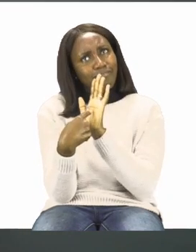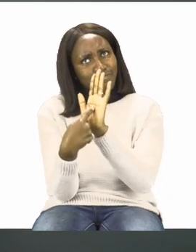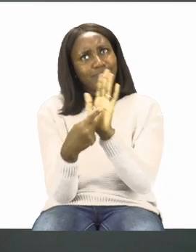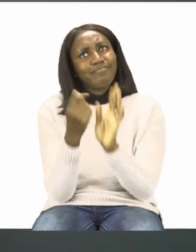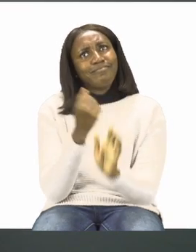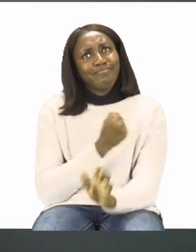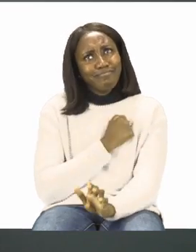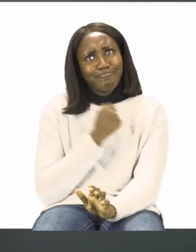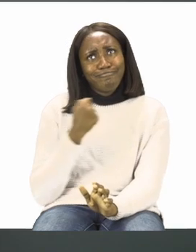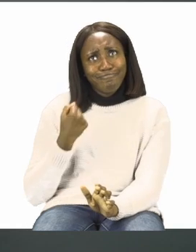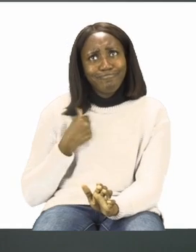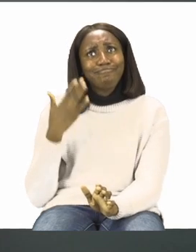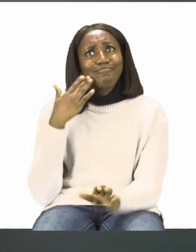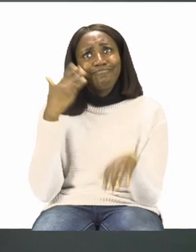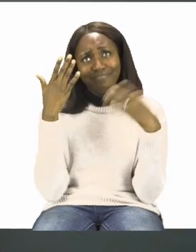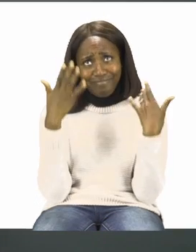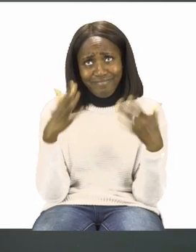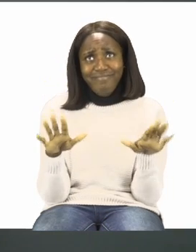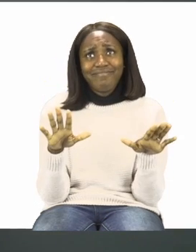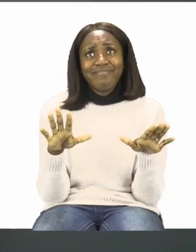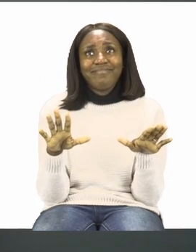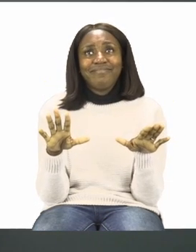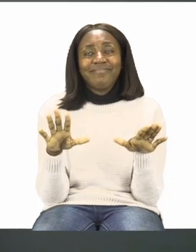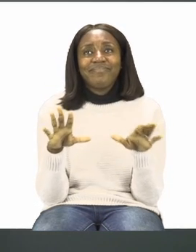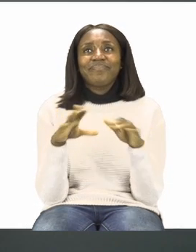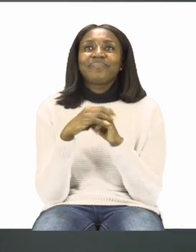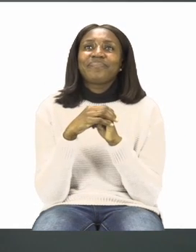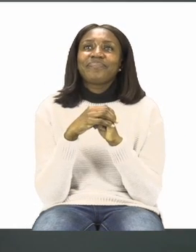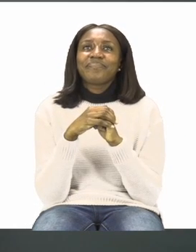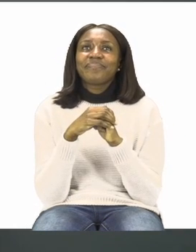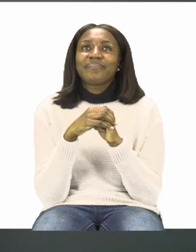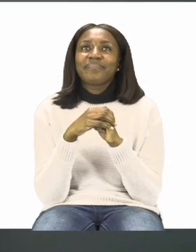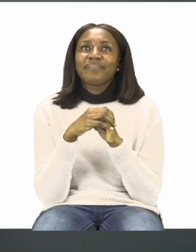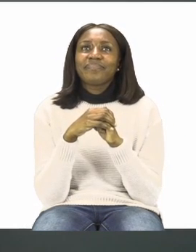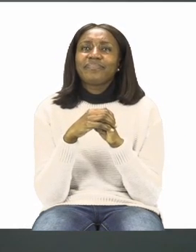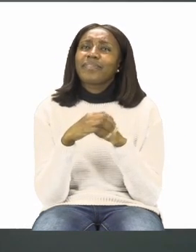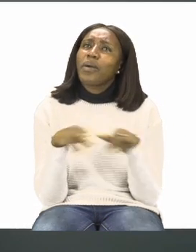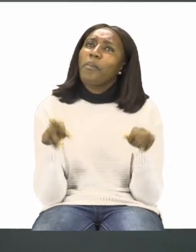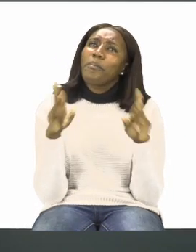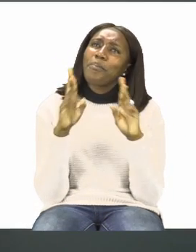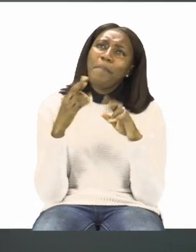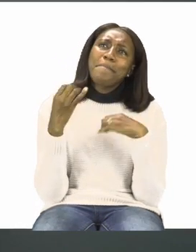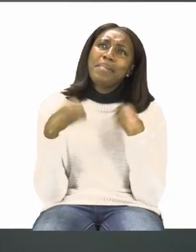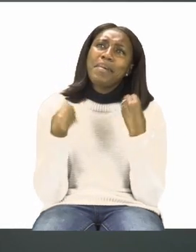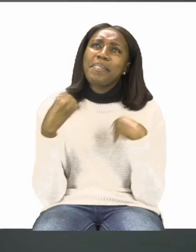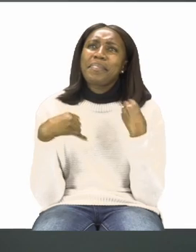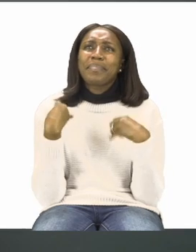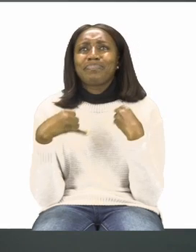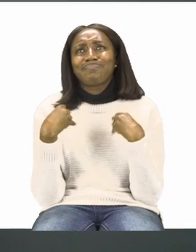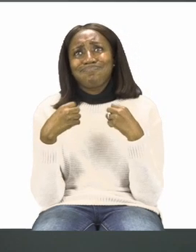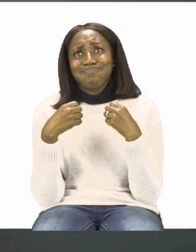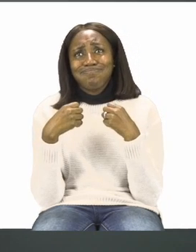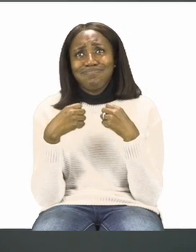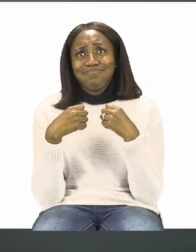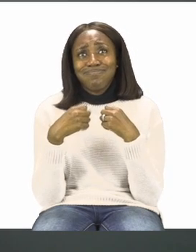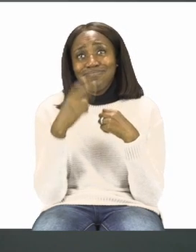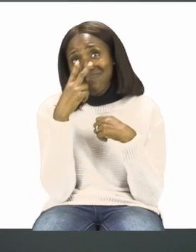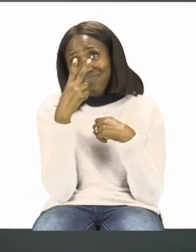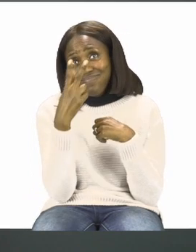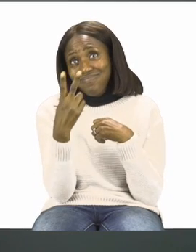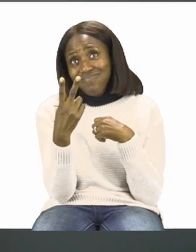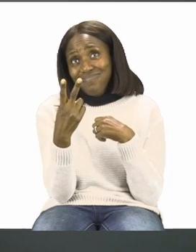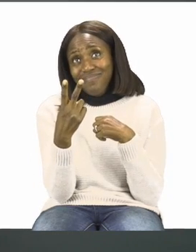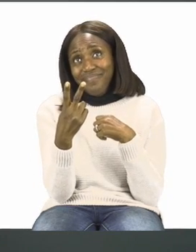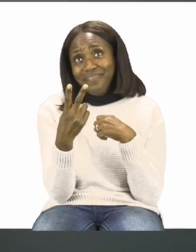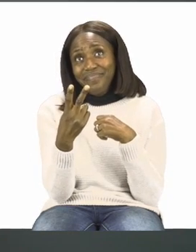work once you are done. I hope you'll have fun doing this activity. I will see you after